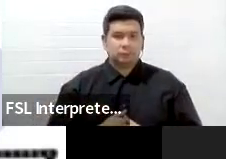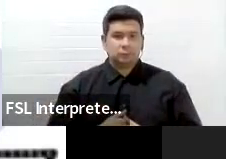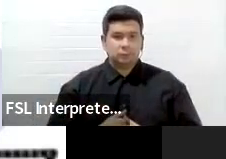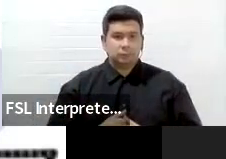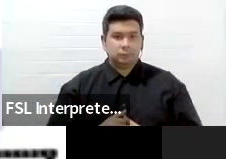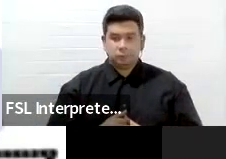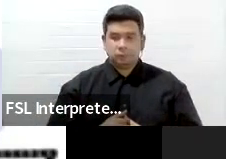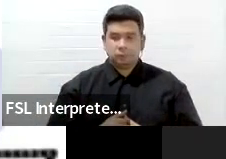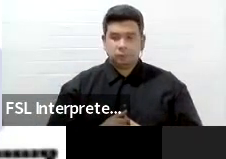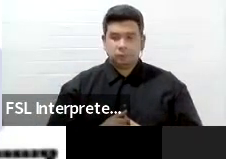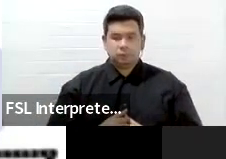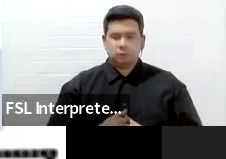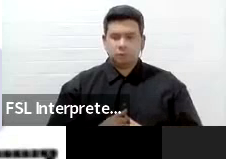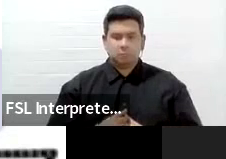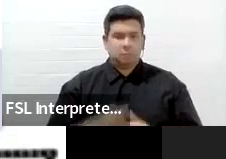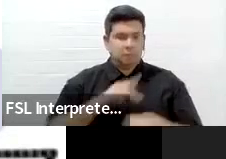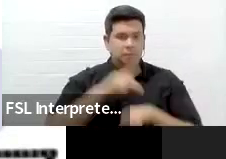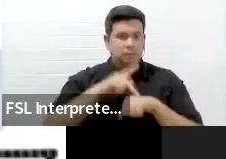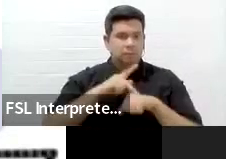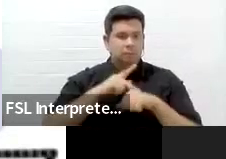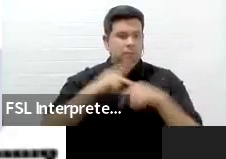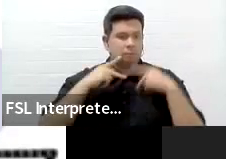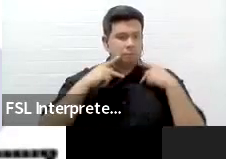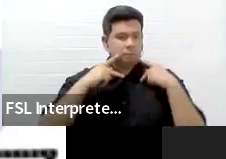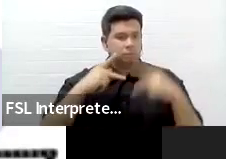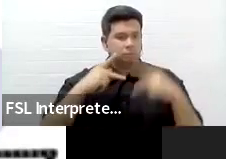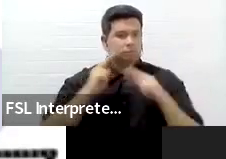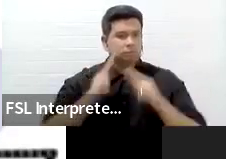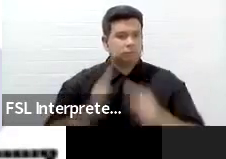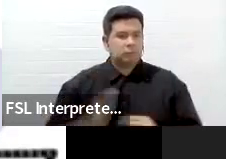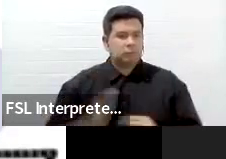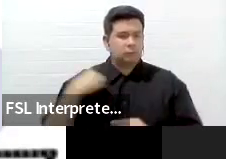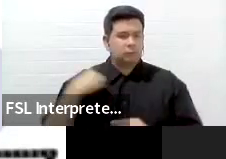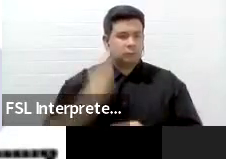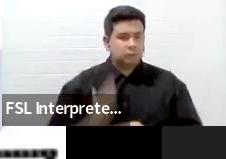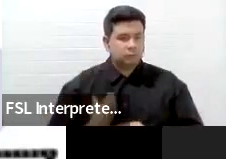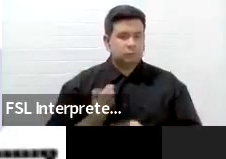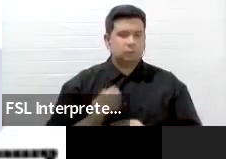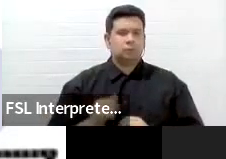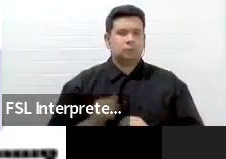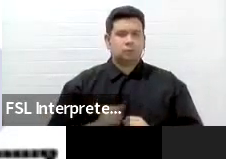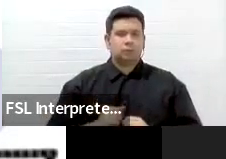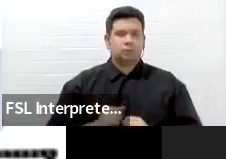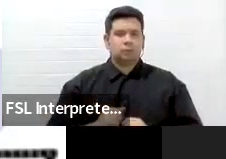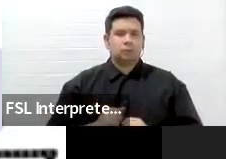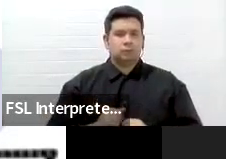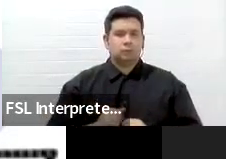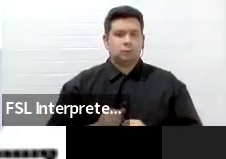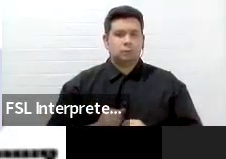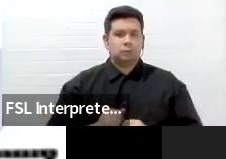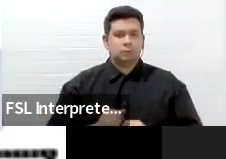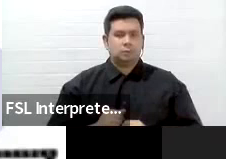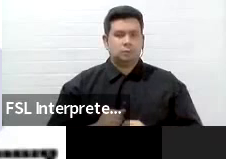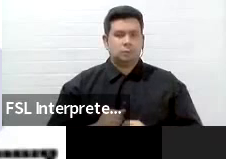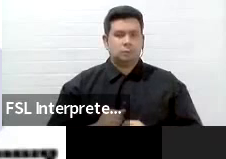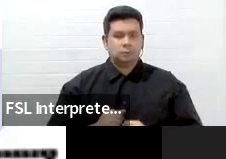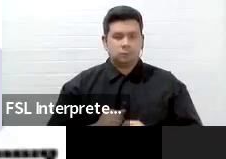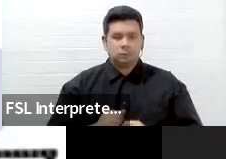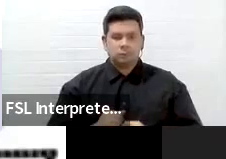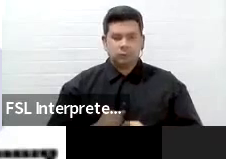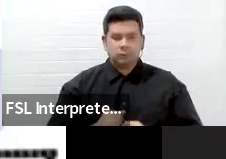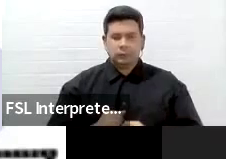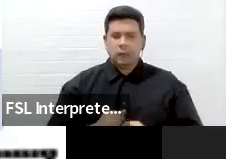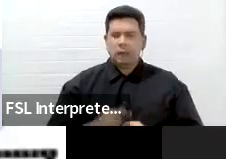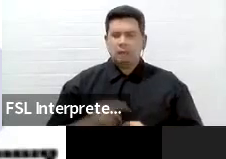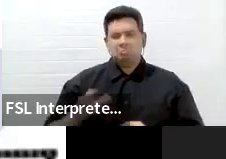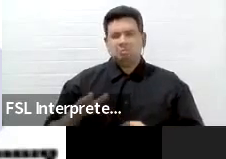officials readily and right from the outset declared that it was just a Philippine trangkaso,